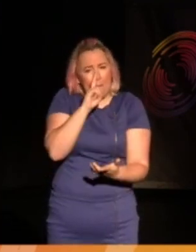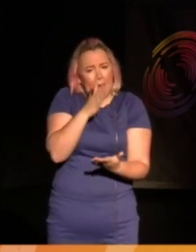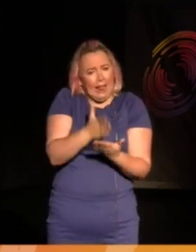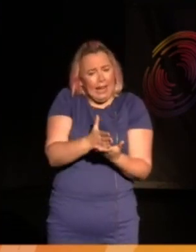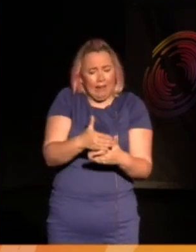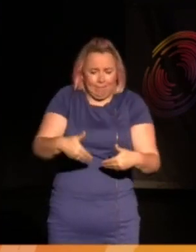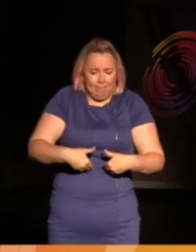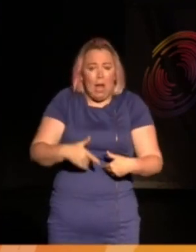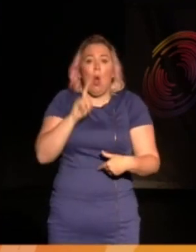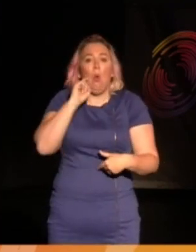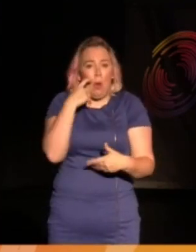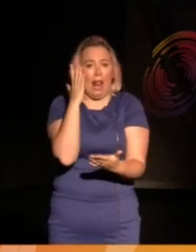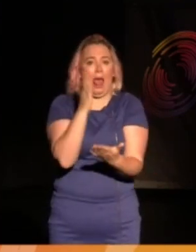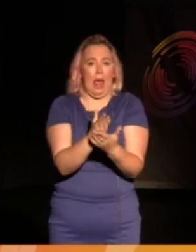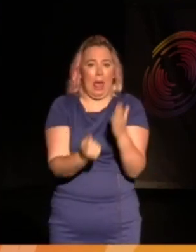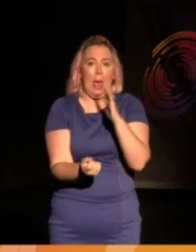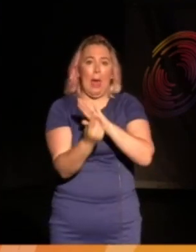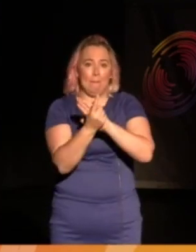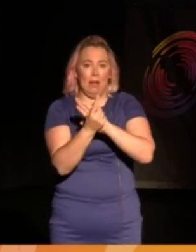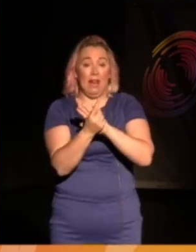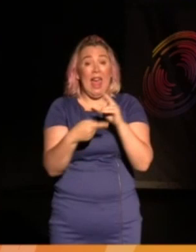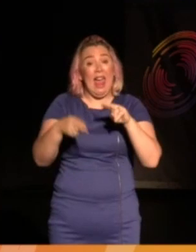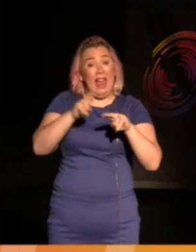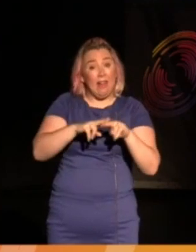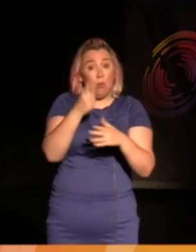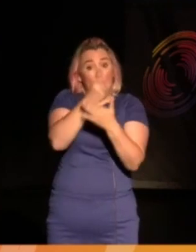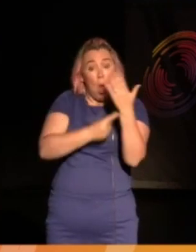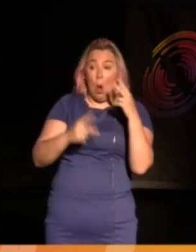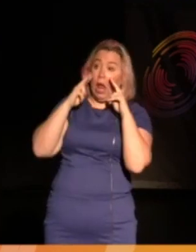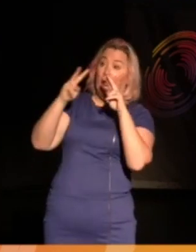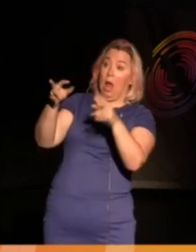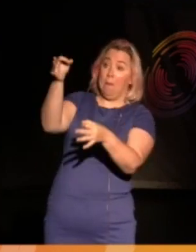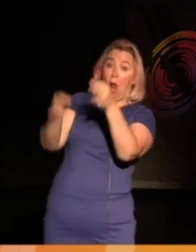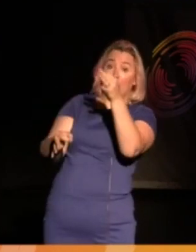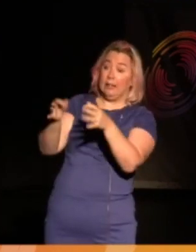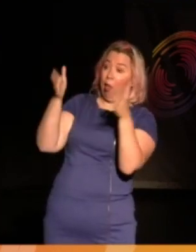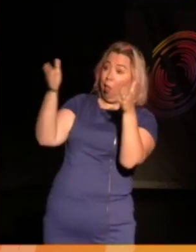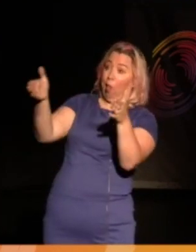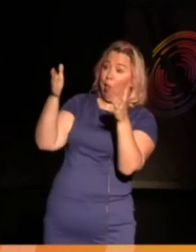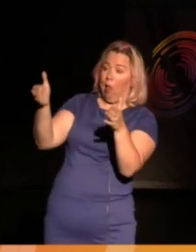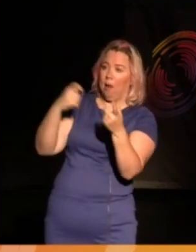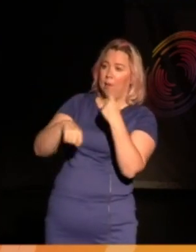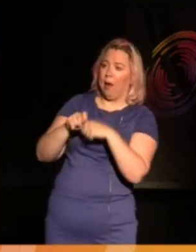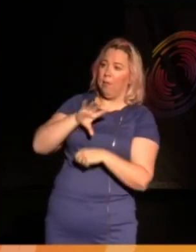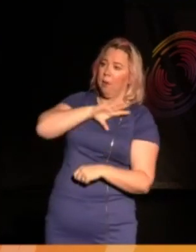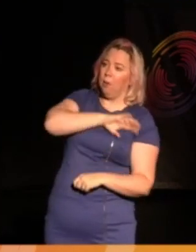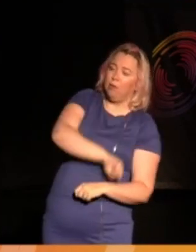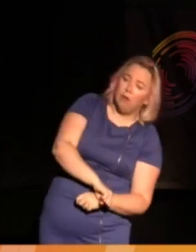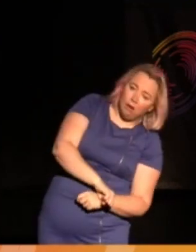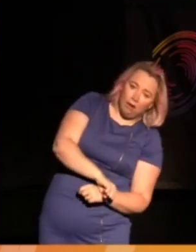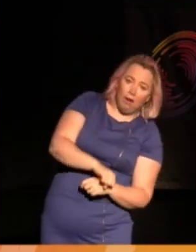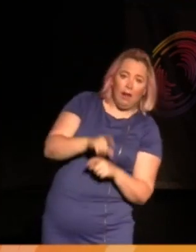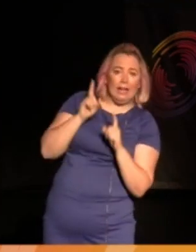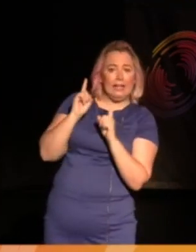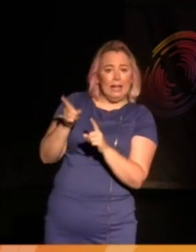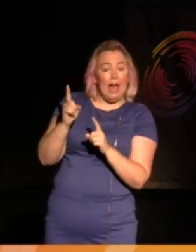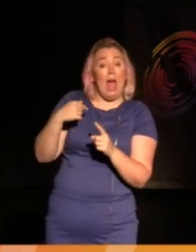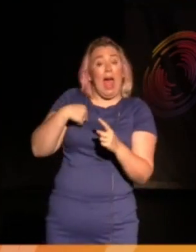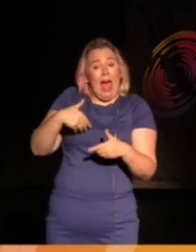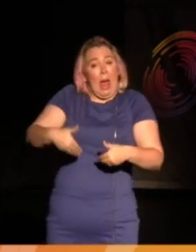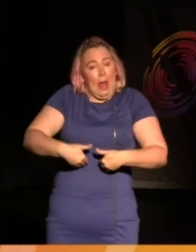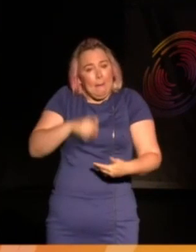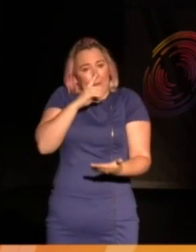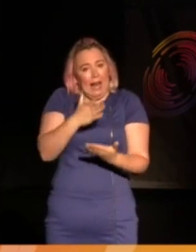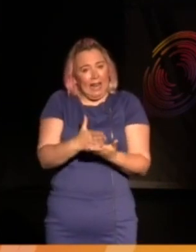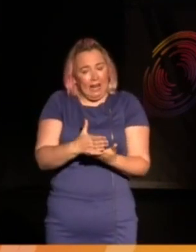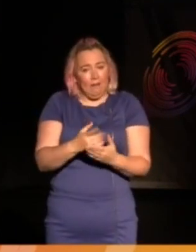alternative, that we are limited to what we can see politically, is too dispiriting. I believe it because I know our